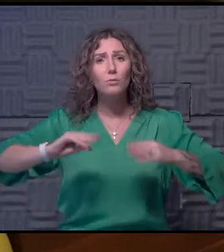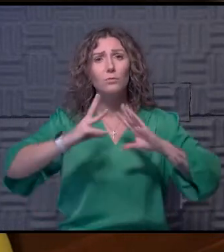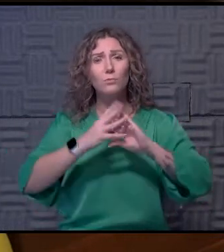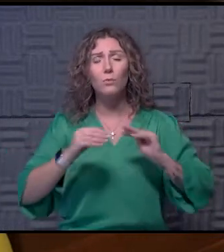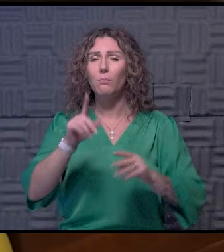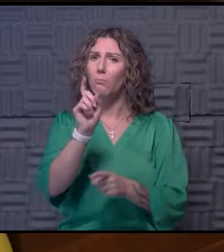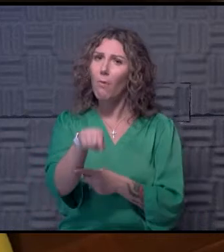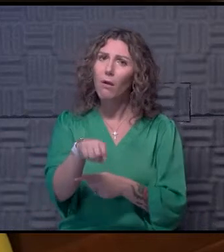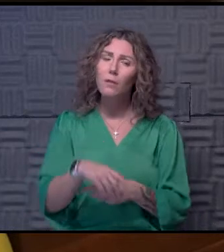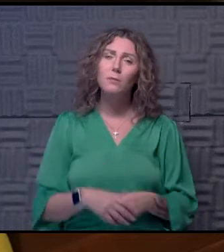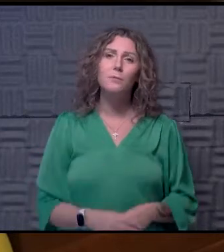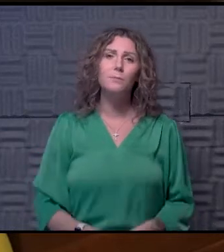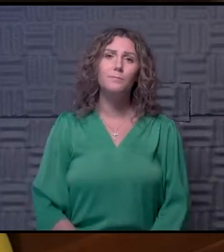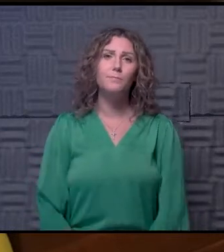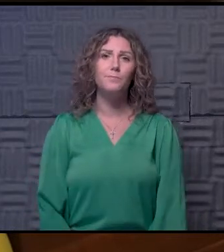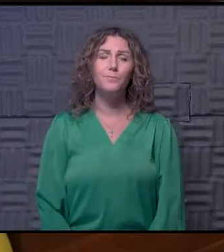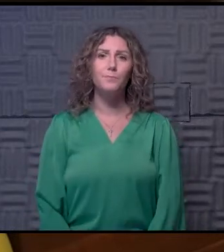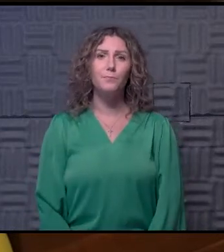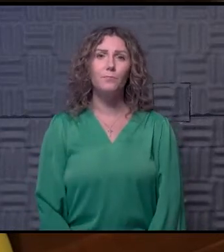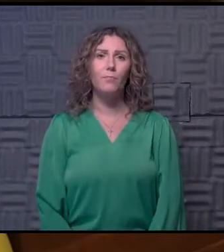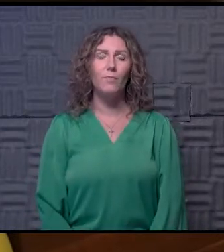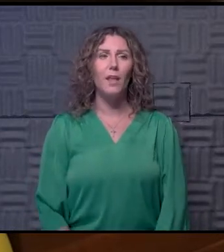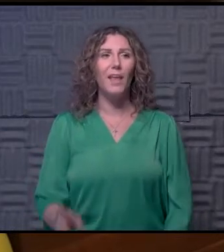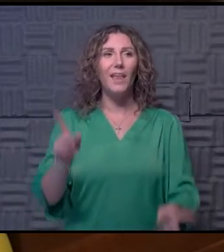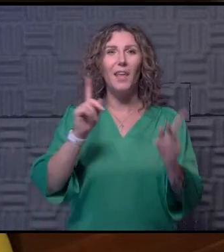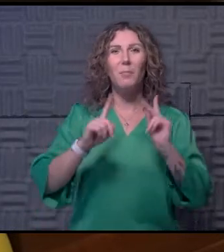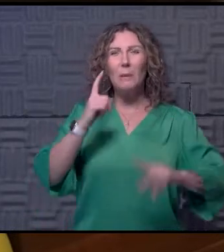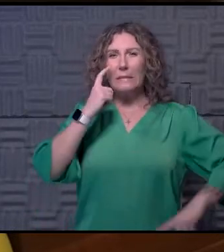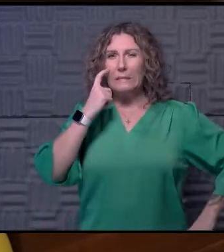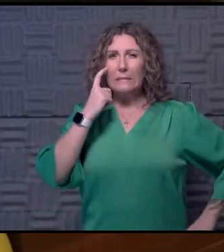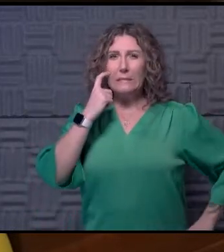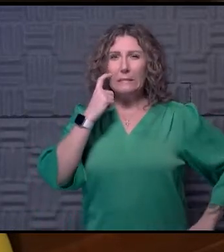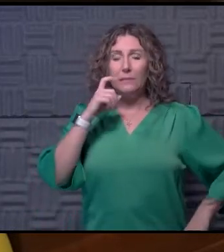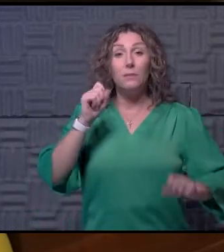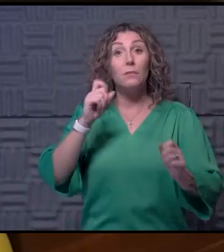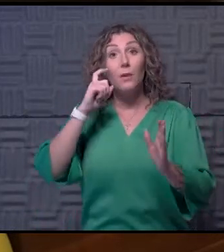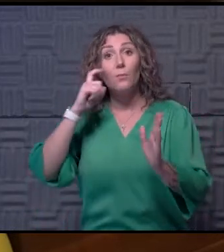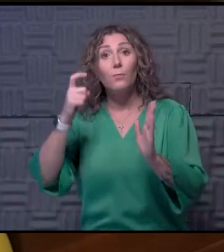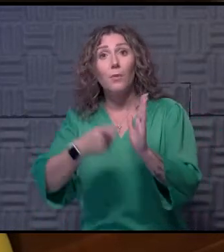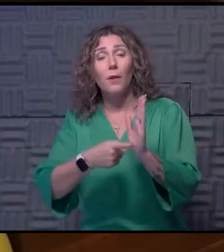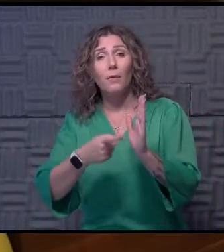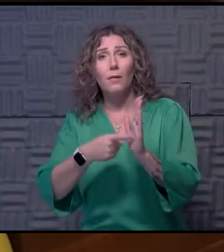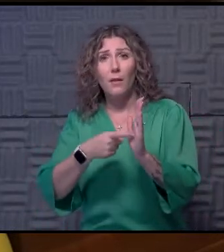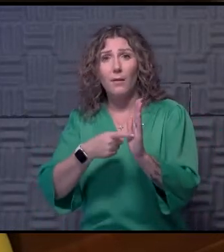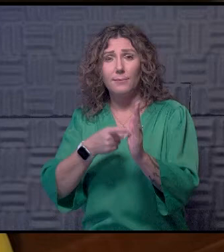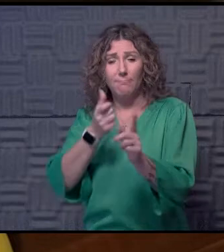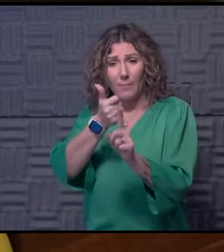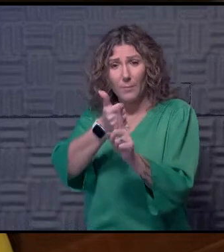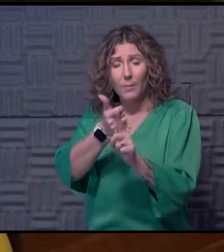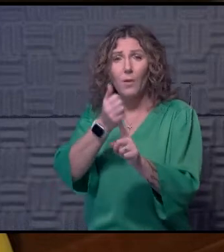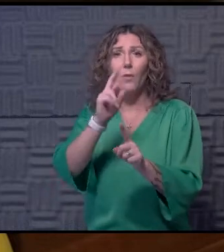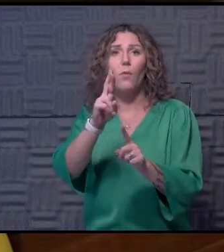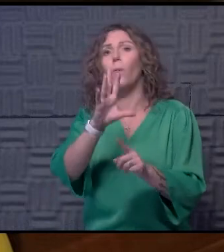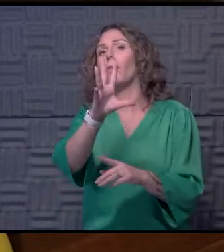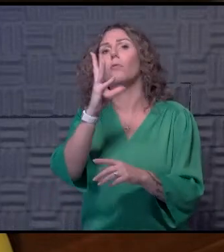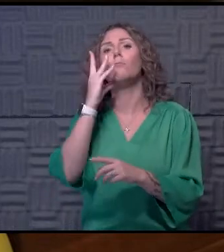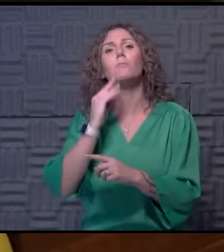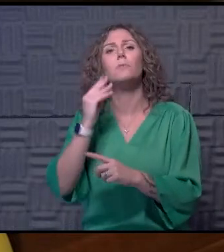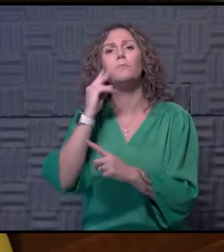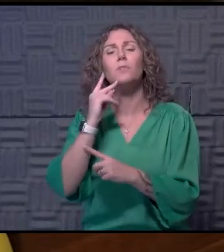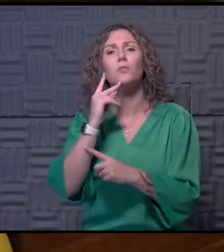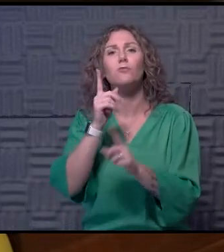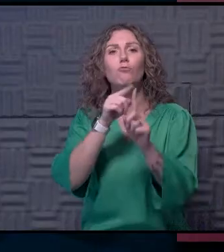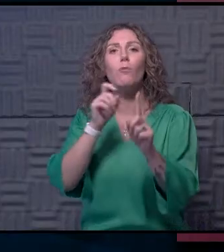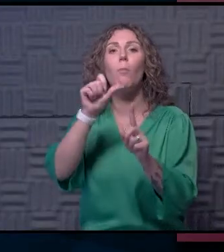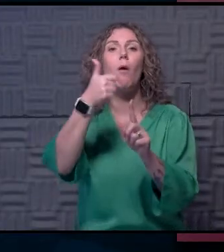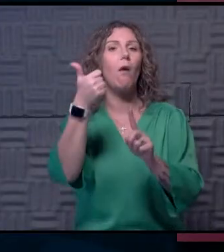so that people who are skeptics can recognize themselves or their experiences in other people's